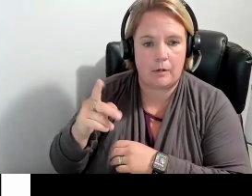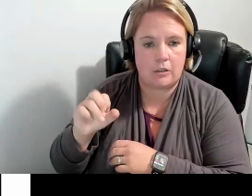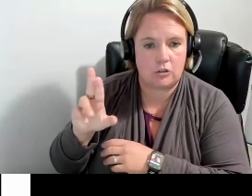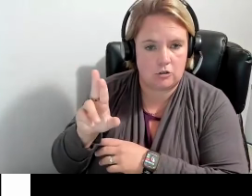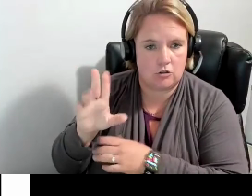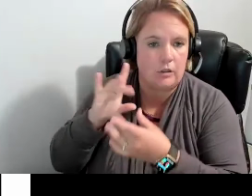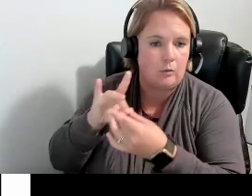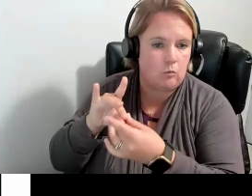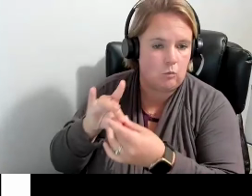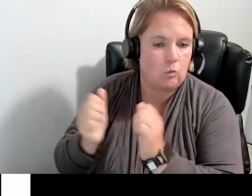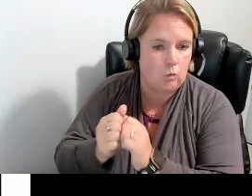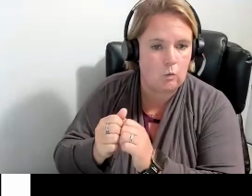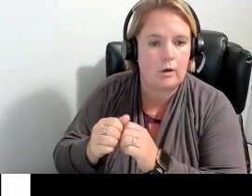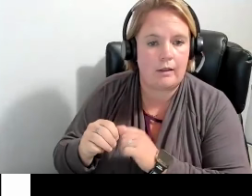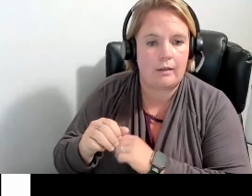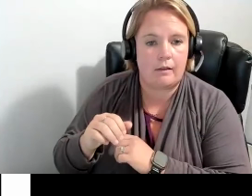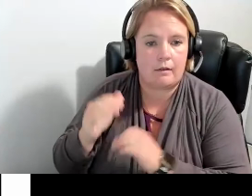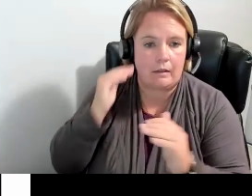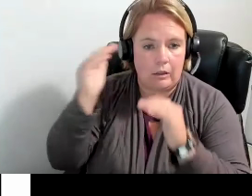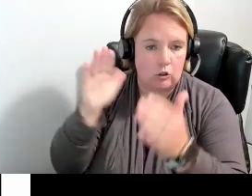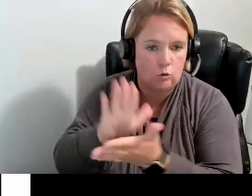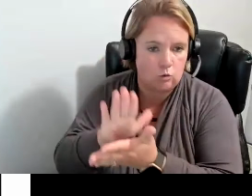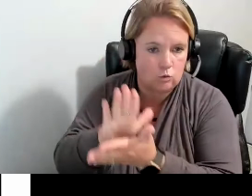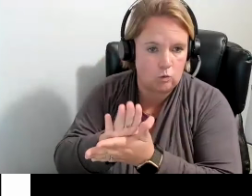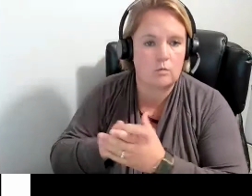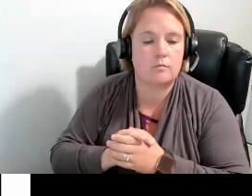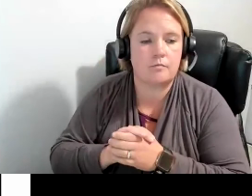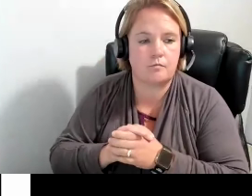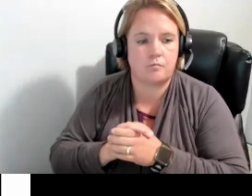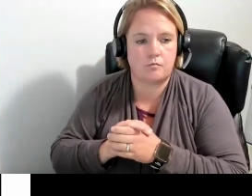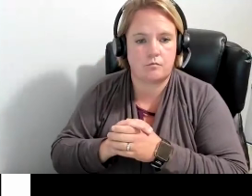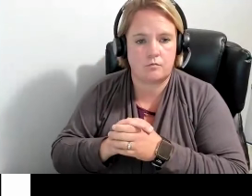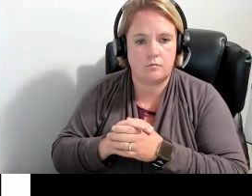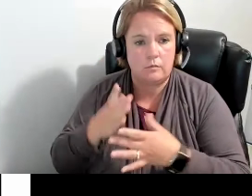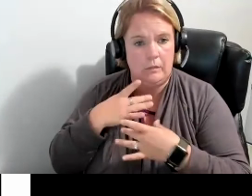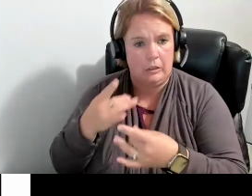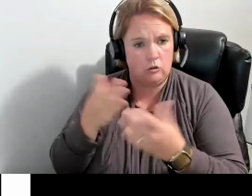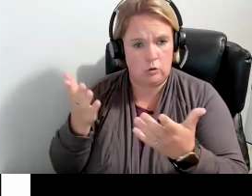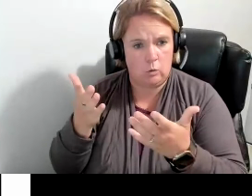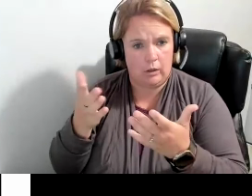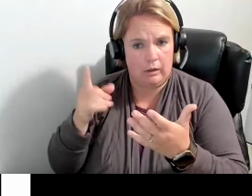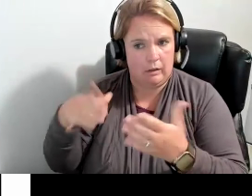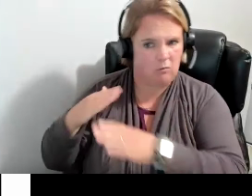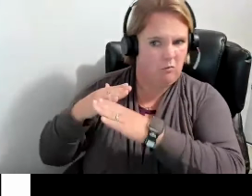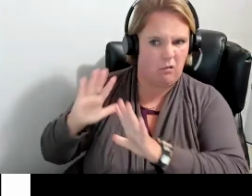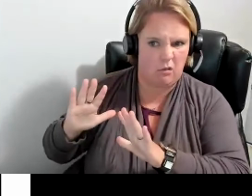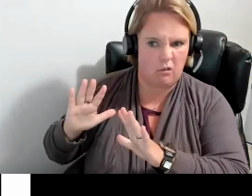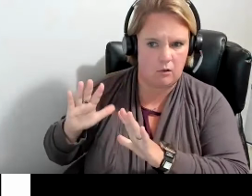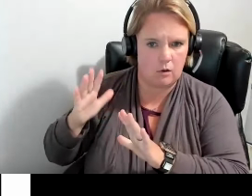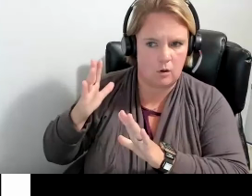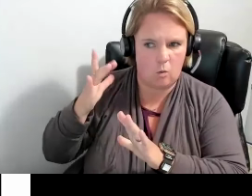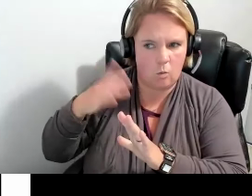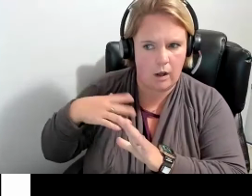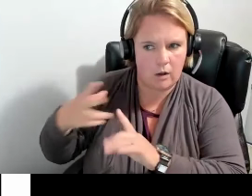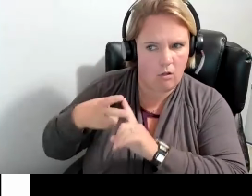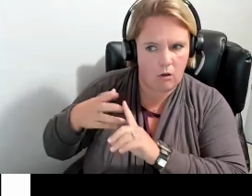School. And what was kind of interesting at that time is they got kind of defensive about it. They were like, why are you taking our